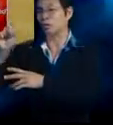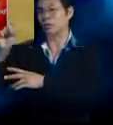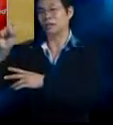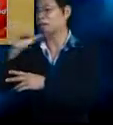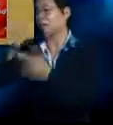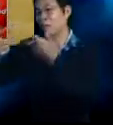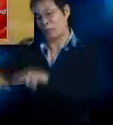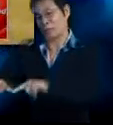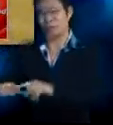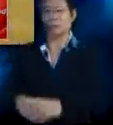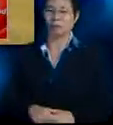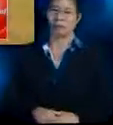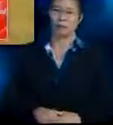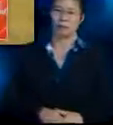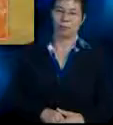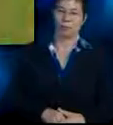occurred.